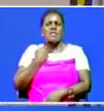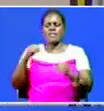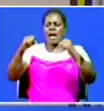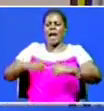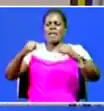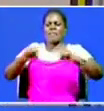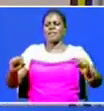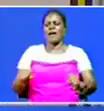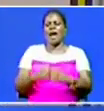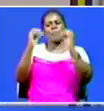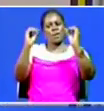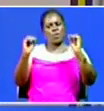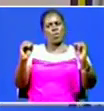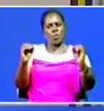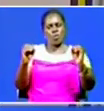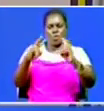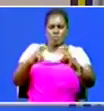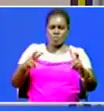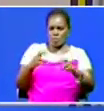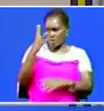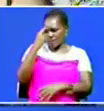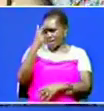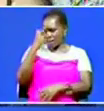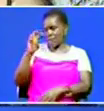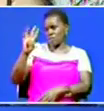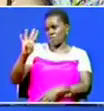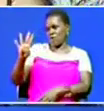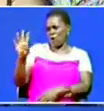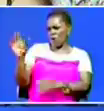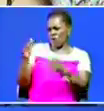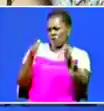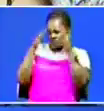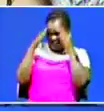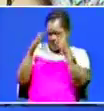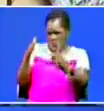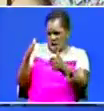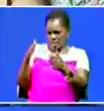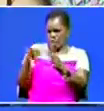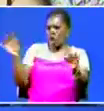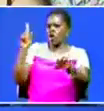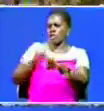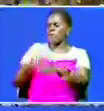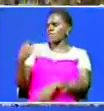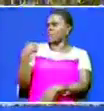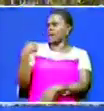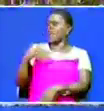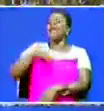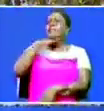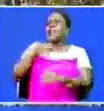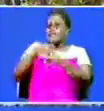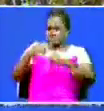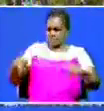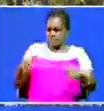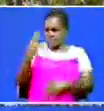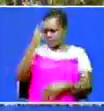was. Detectives said the four suspects had been on their radar for a while, and yesterday marked the D-Day for their